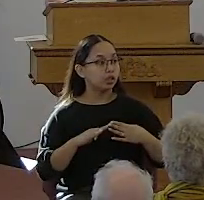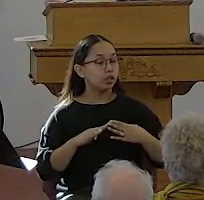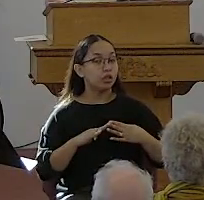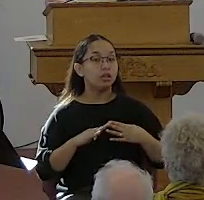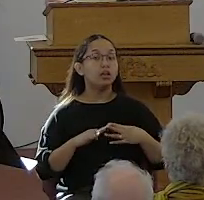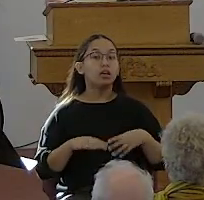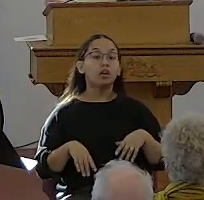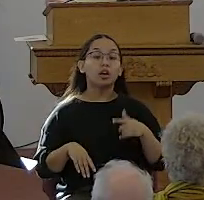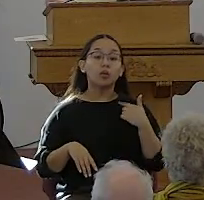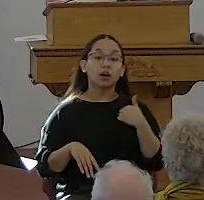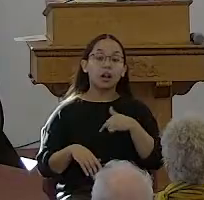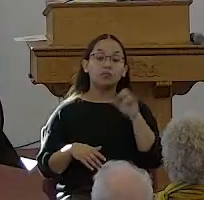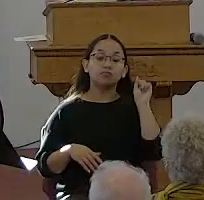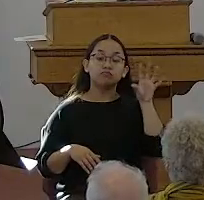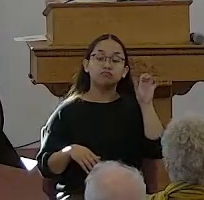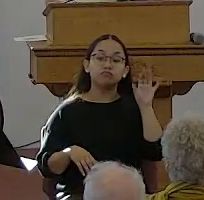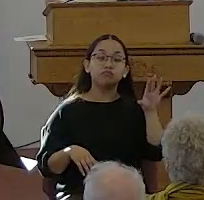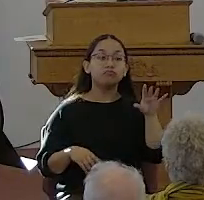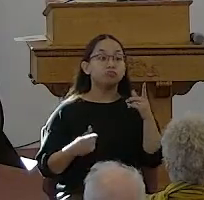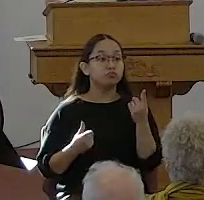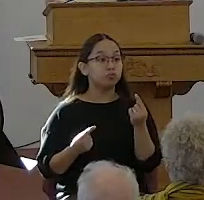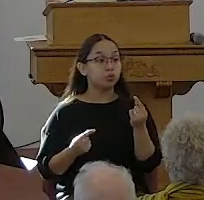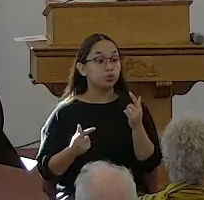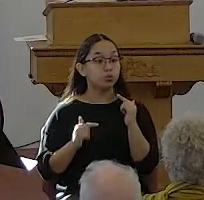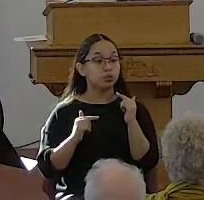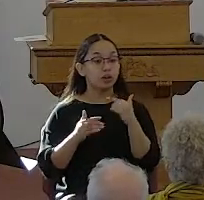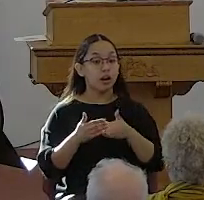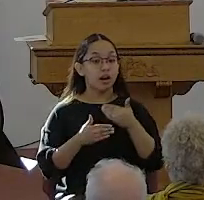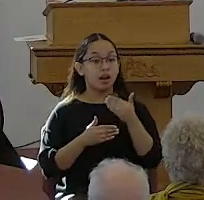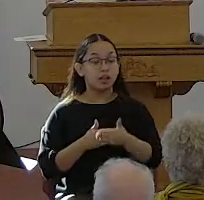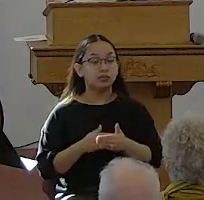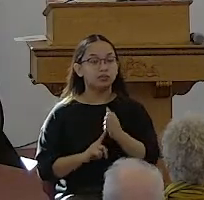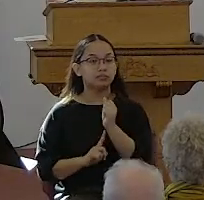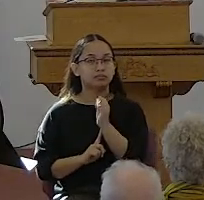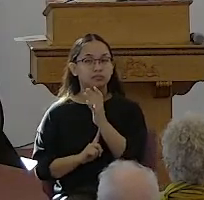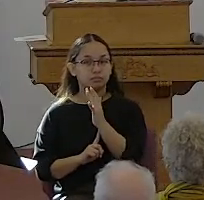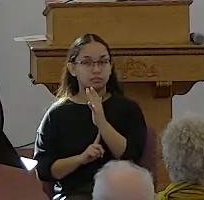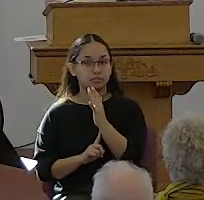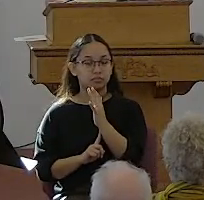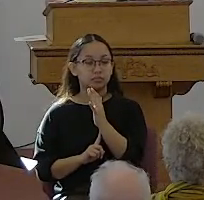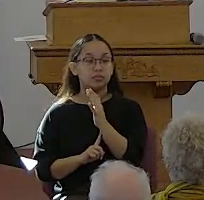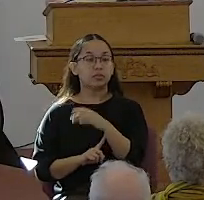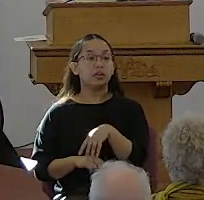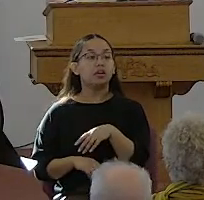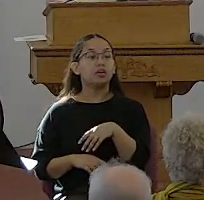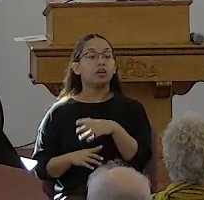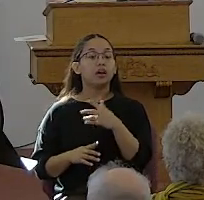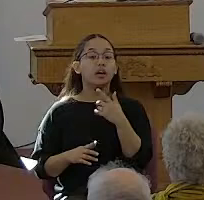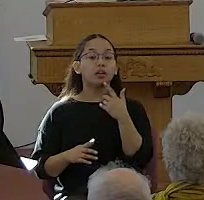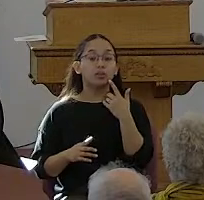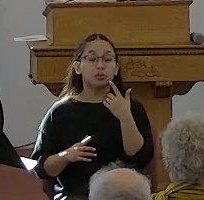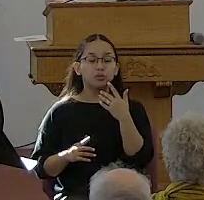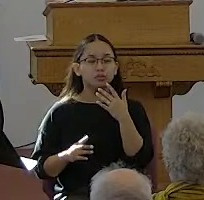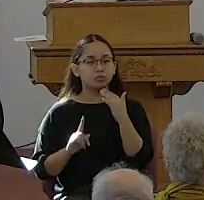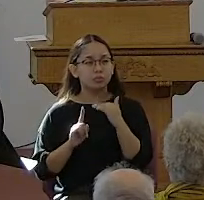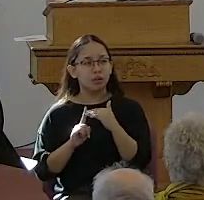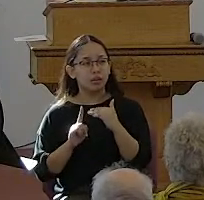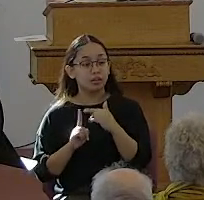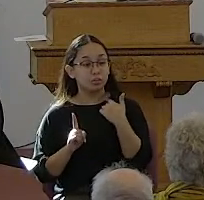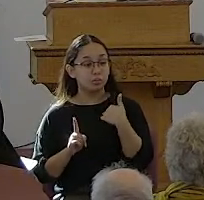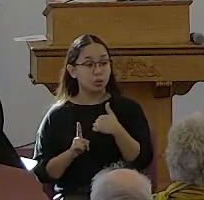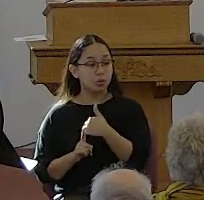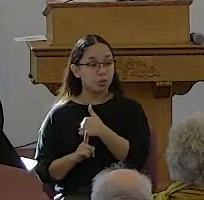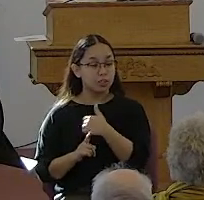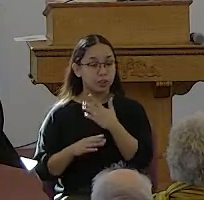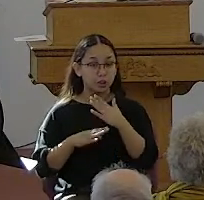a candle to symbolize the truth that is shared and to remind us that when we hold together, what we